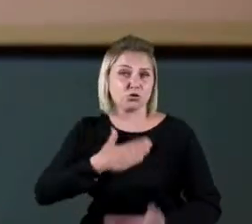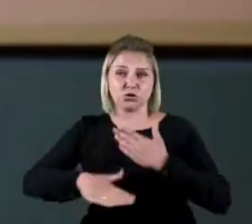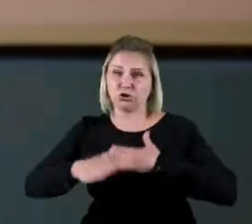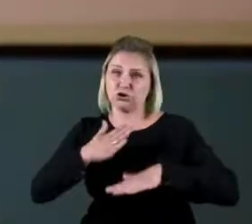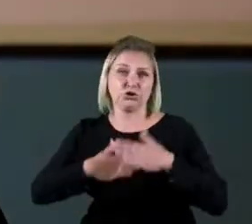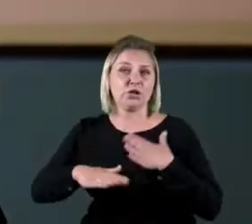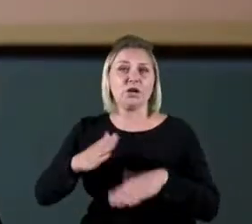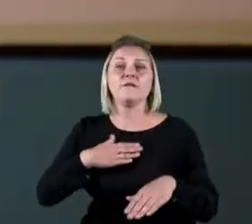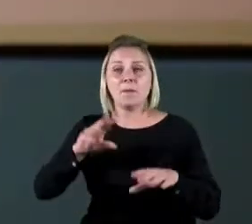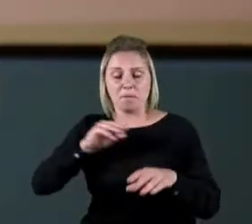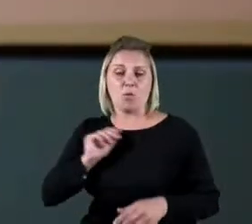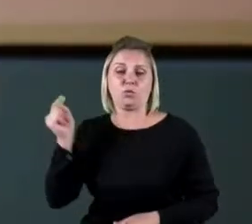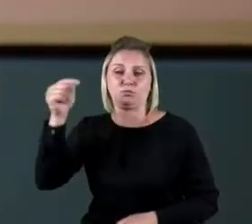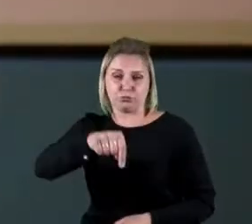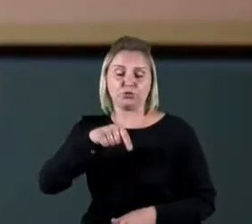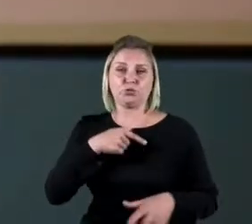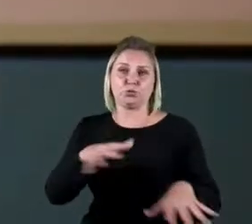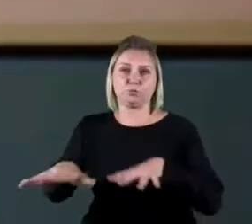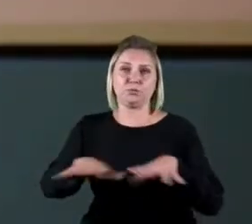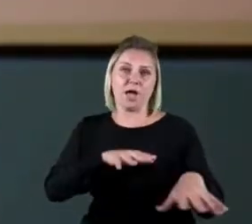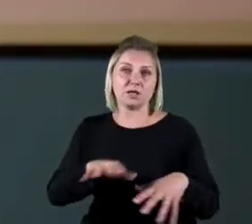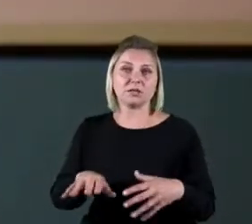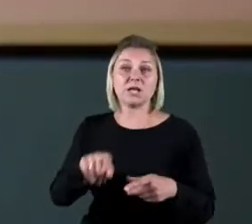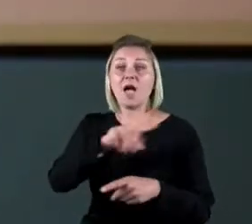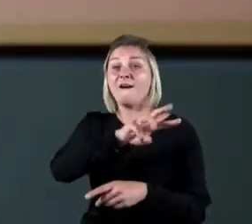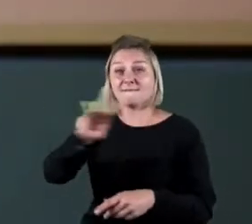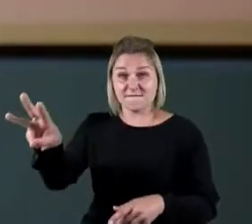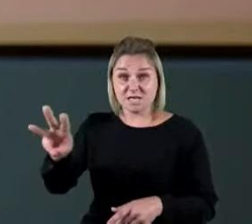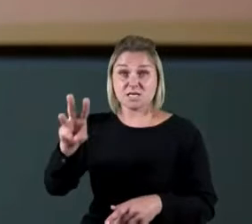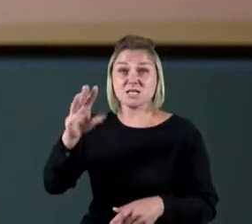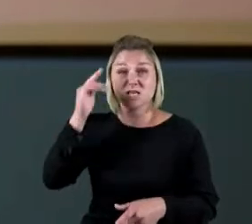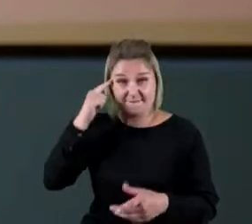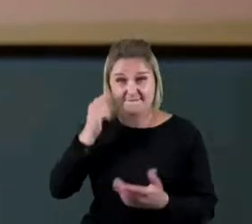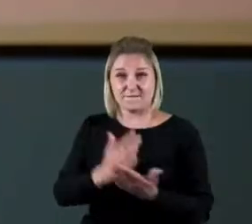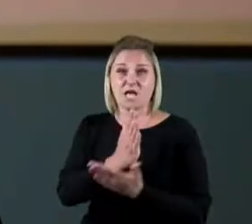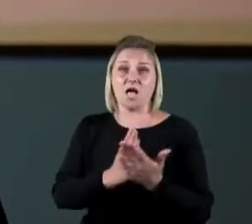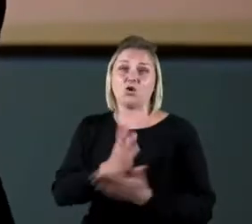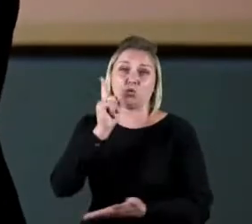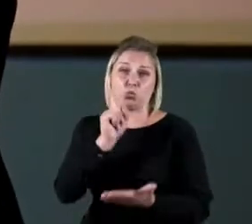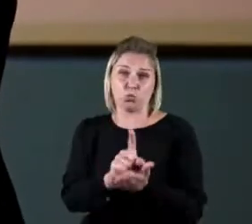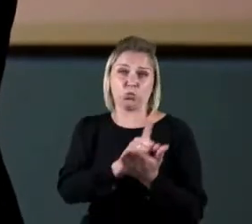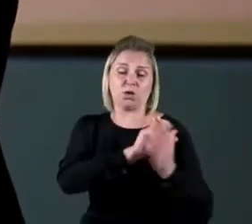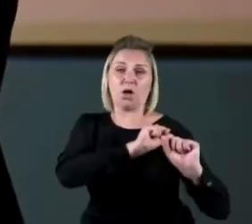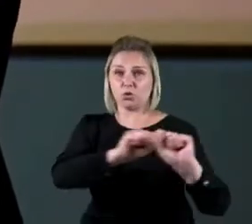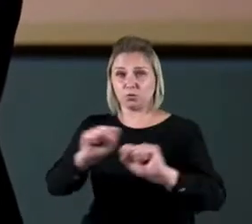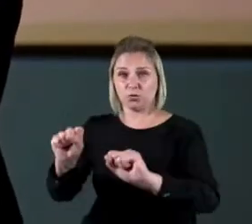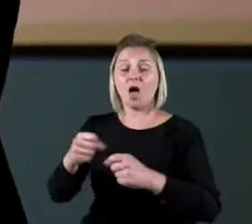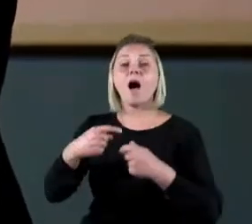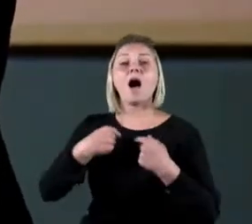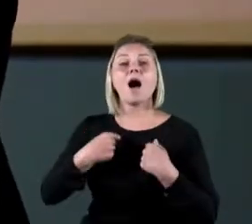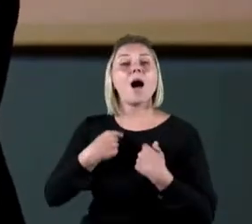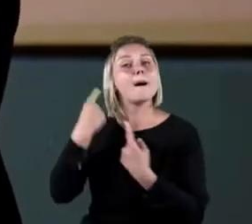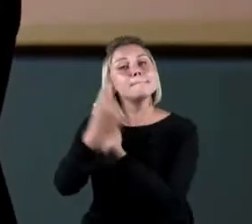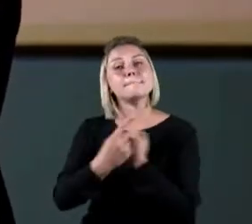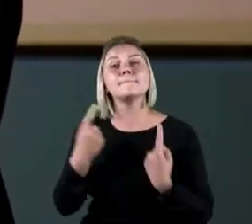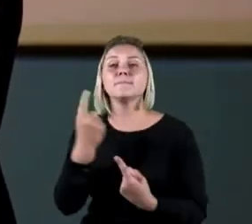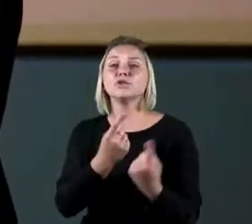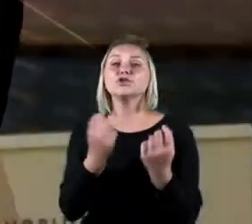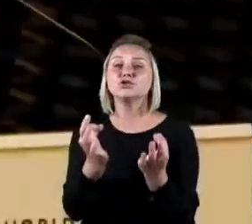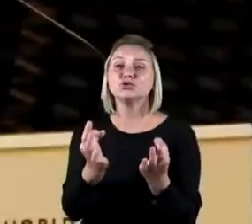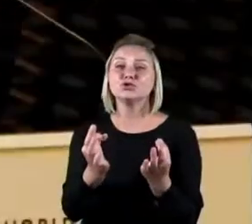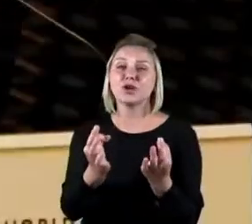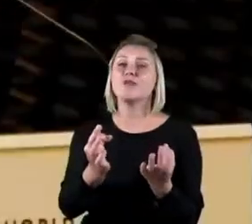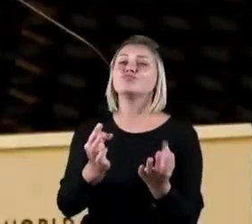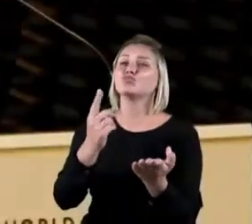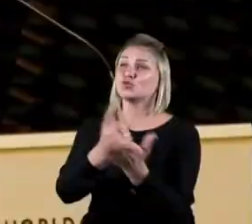you, believers of resilience. For me, the most important matter of today is that you are here. You are